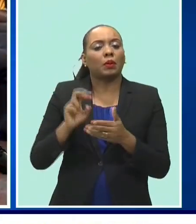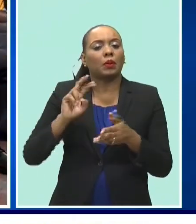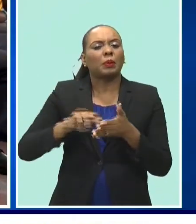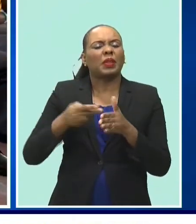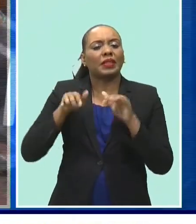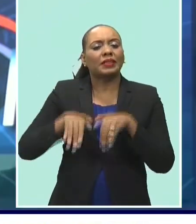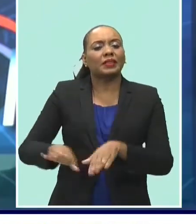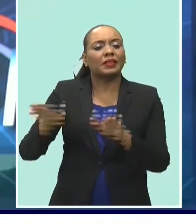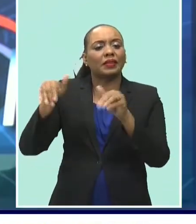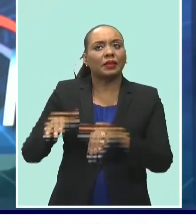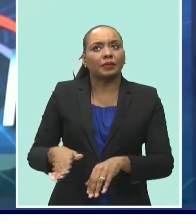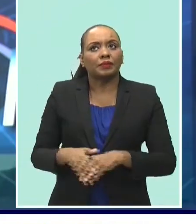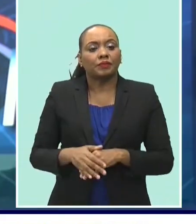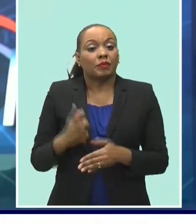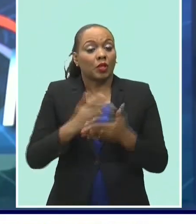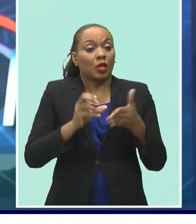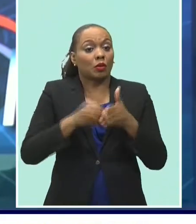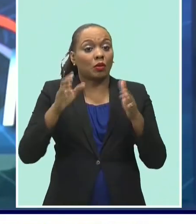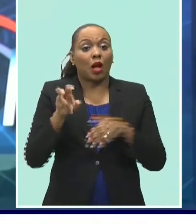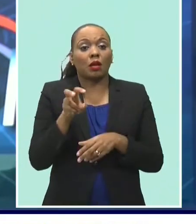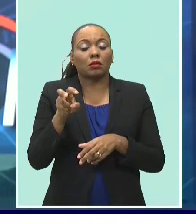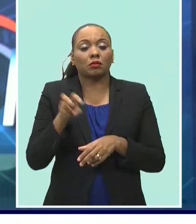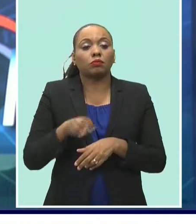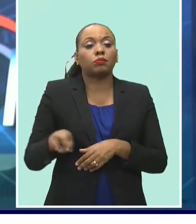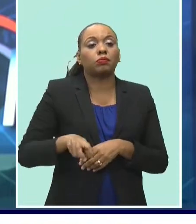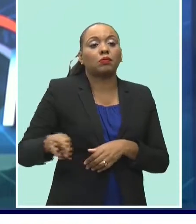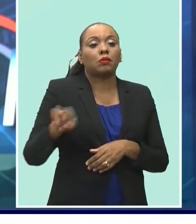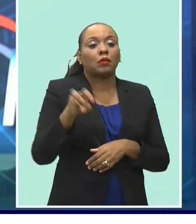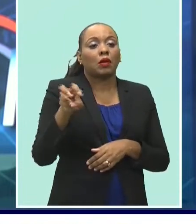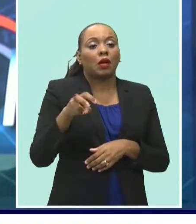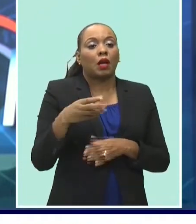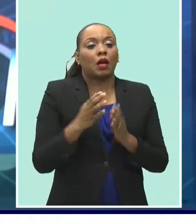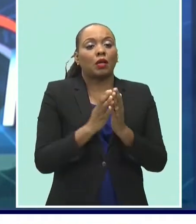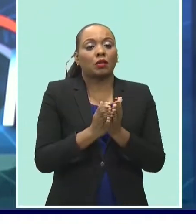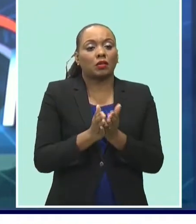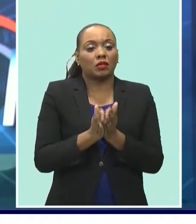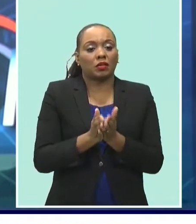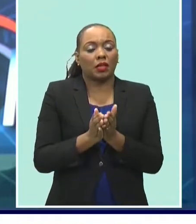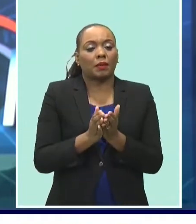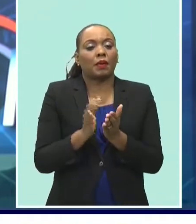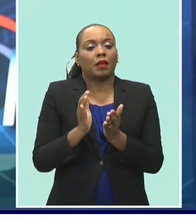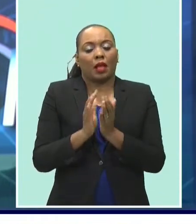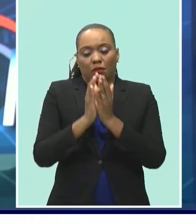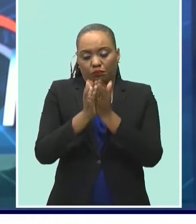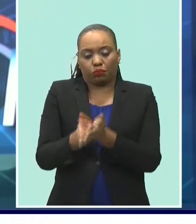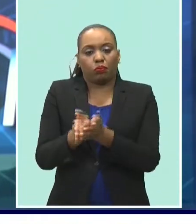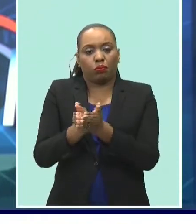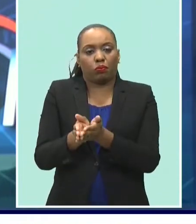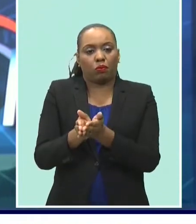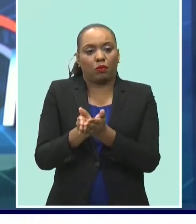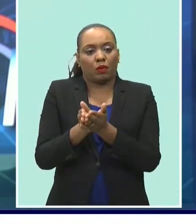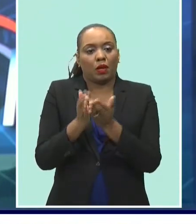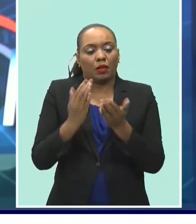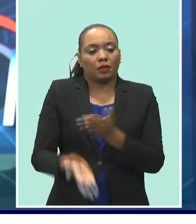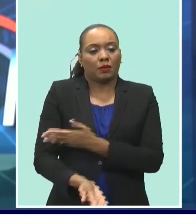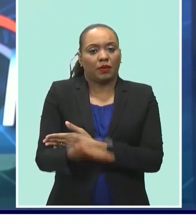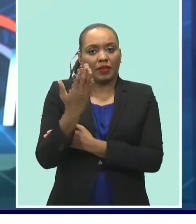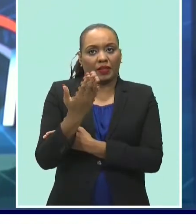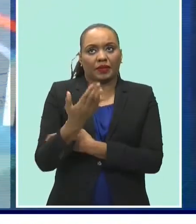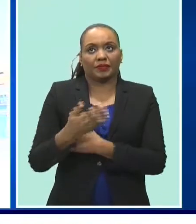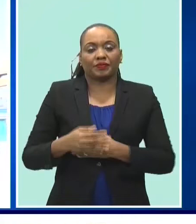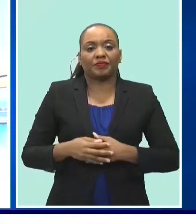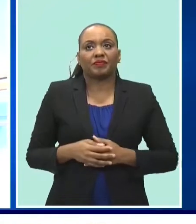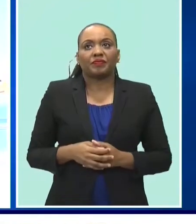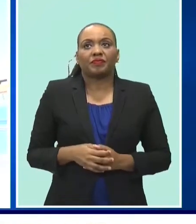toured the National Oceanic and Atmospheric Administration's ship Ronald H. Brown, which was docked by the flour mill.